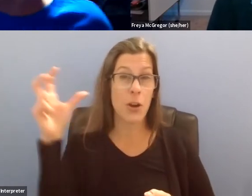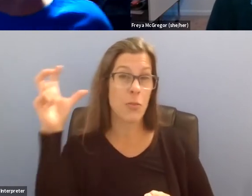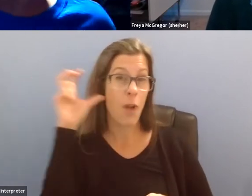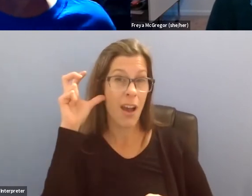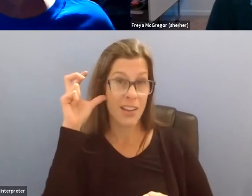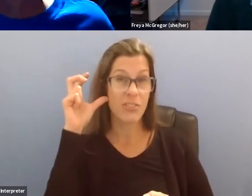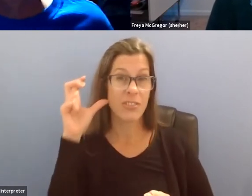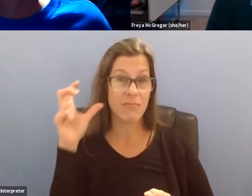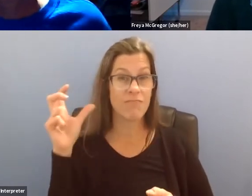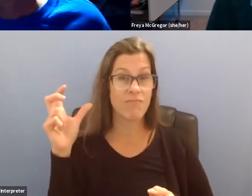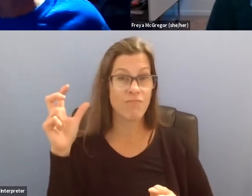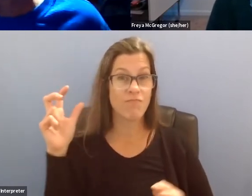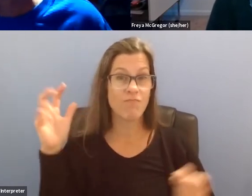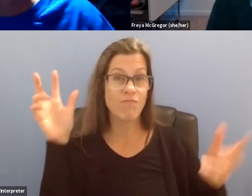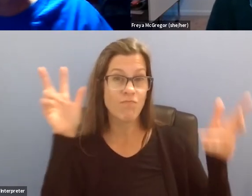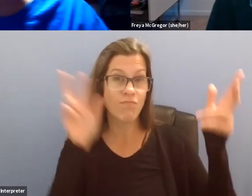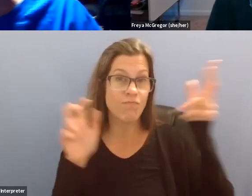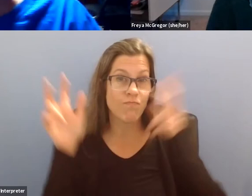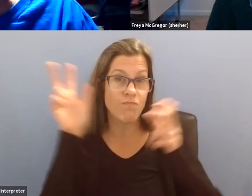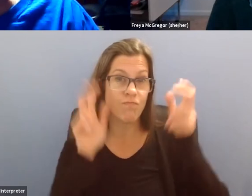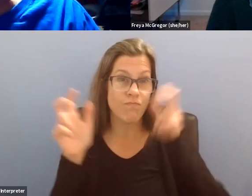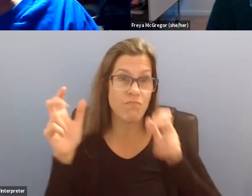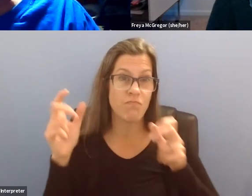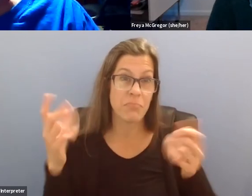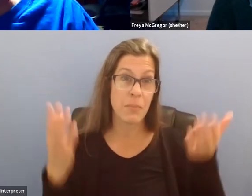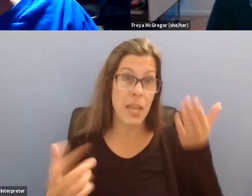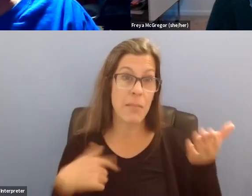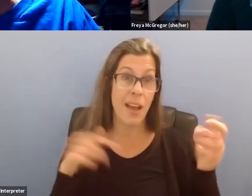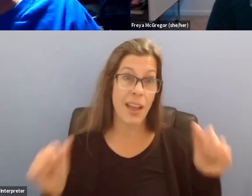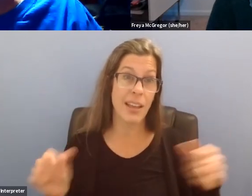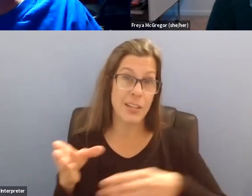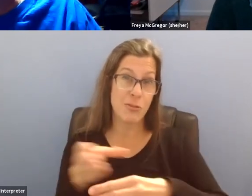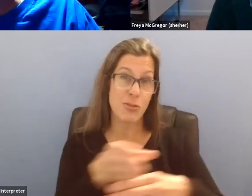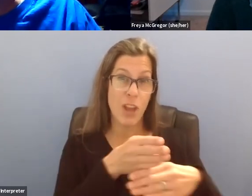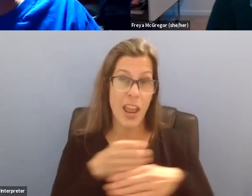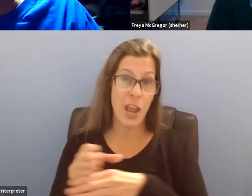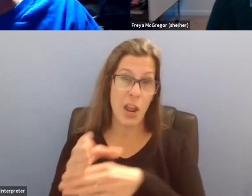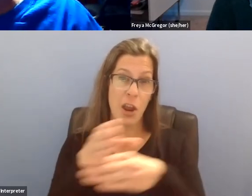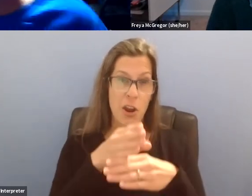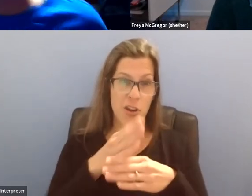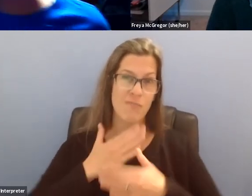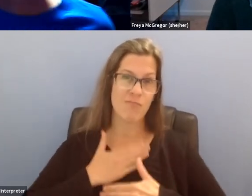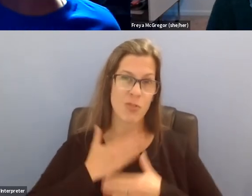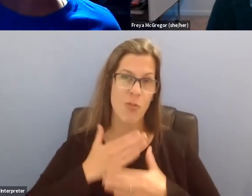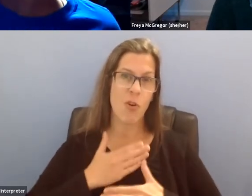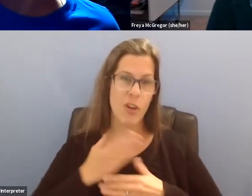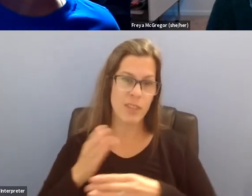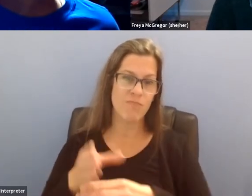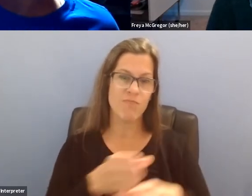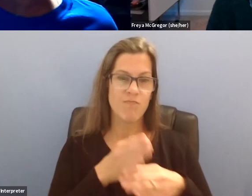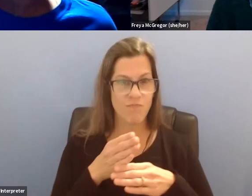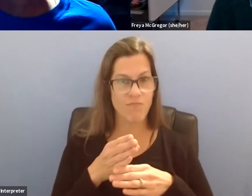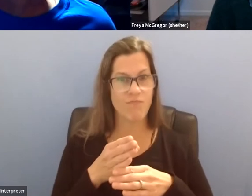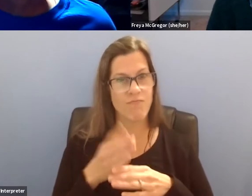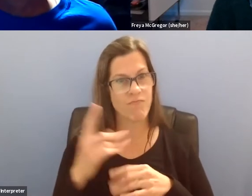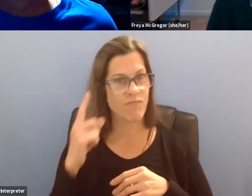I'm able to kind of, uh, spread that a little bit to other people. I think, um, other people are sometimes buoyed up